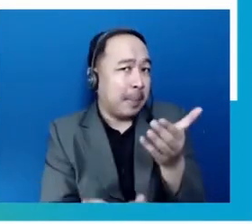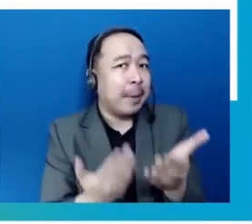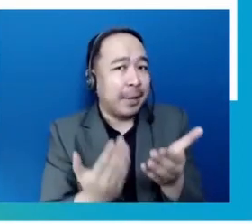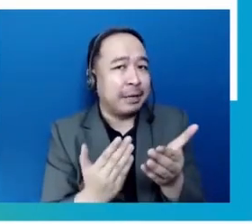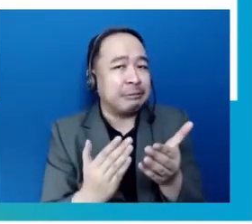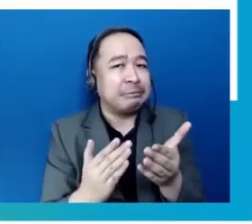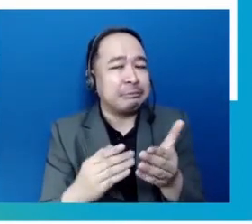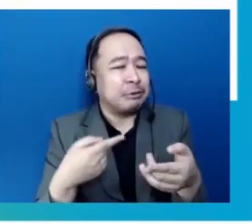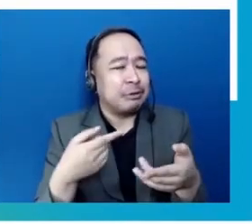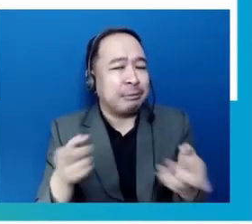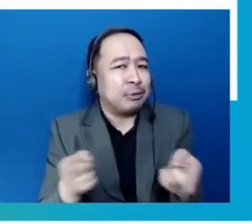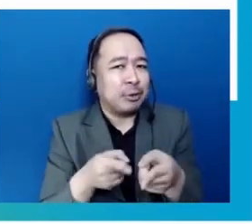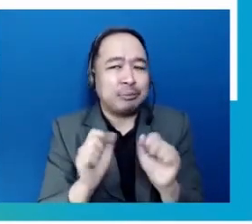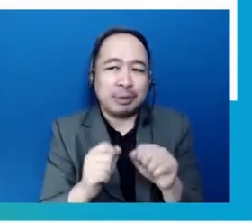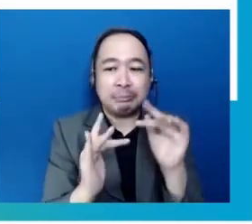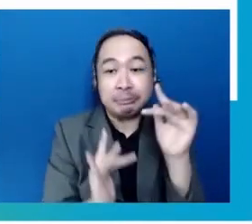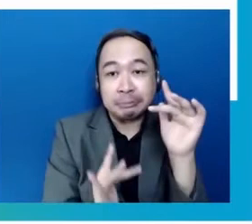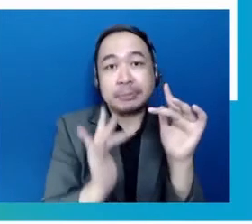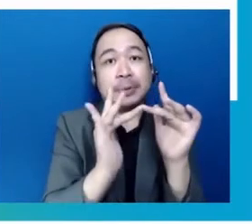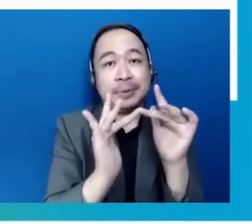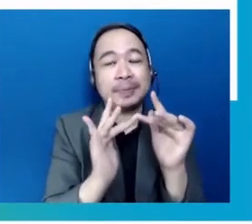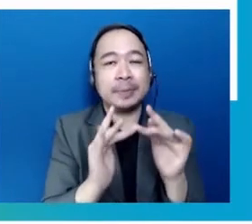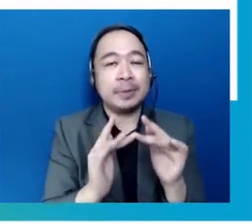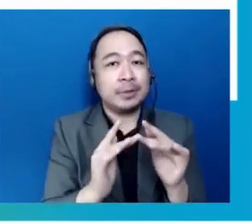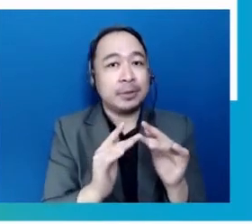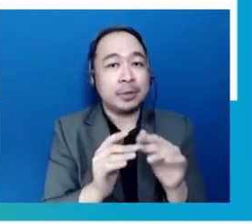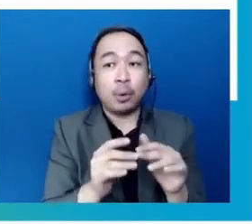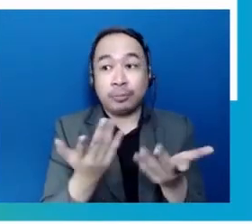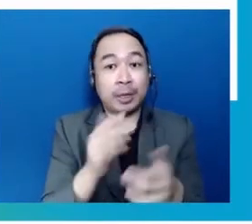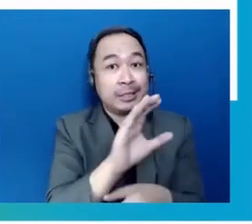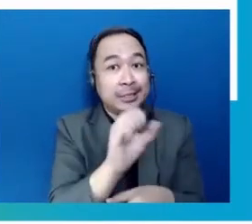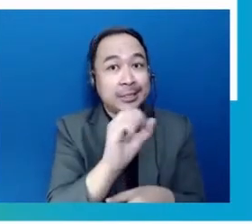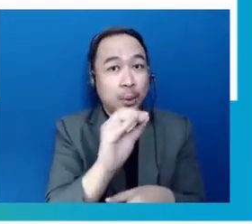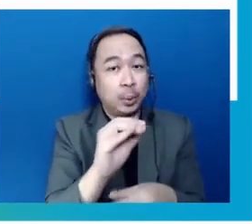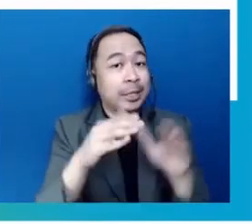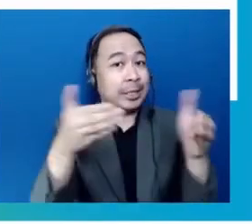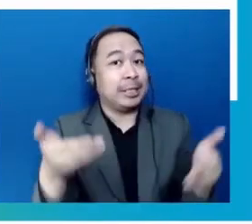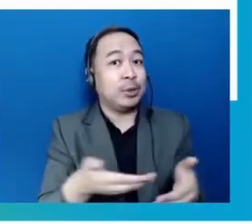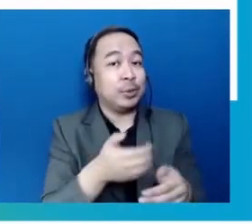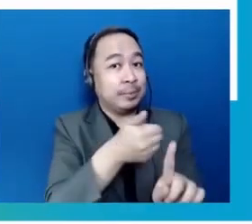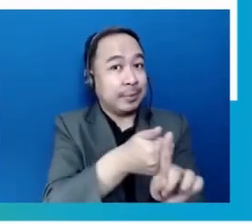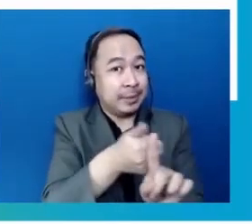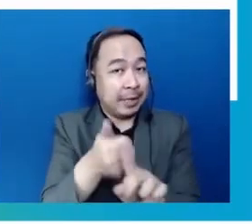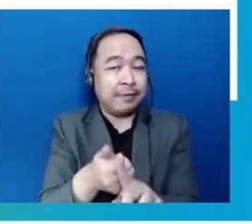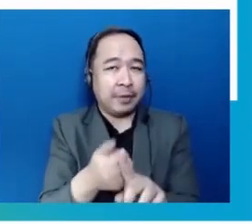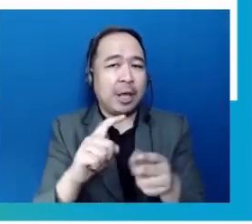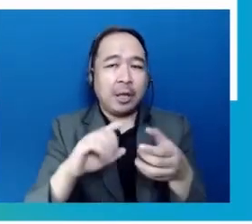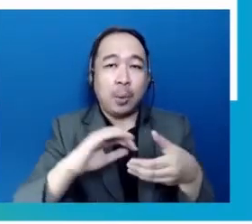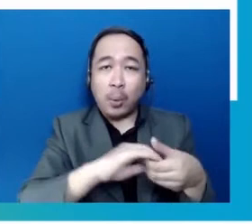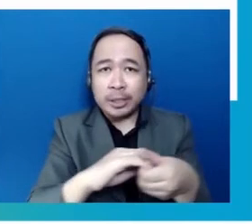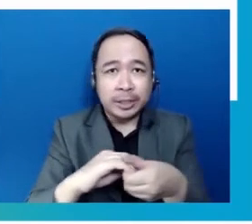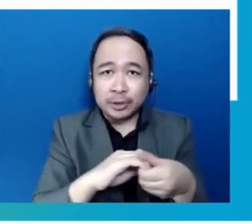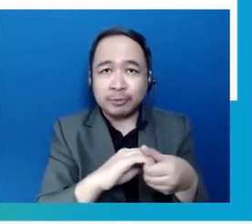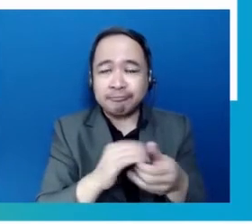technical issues. Each CSO will introduce themselves and their organization and share a little bit about the work they do in